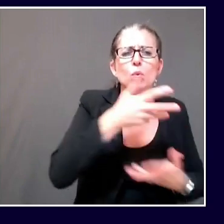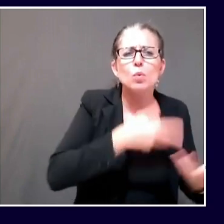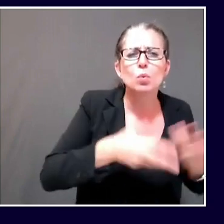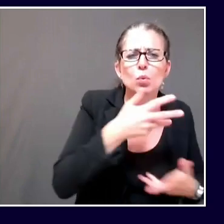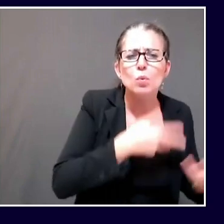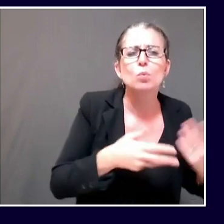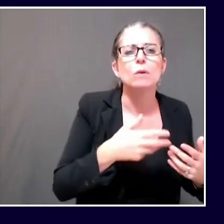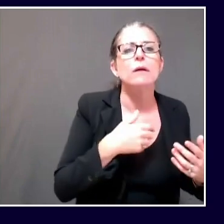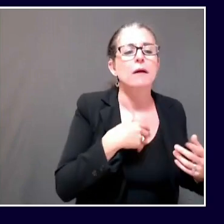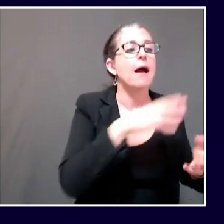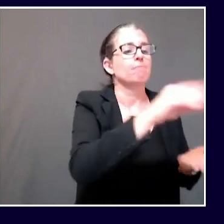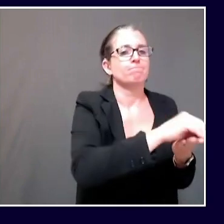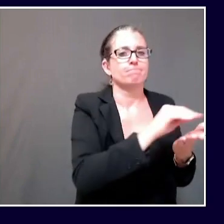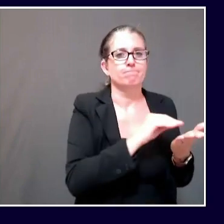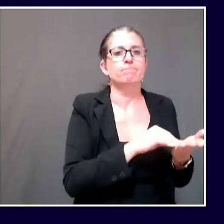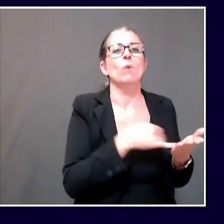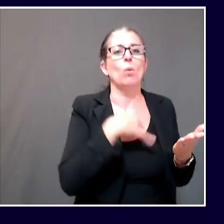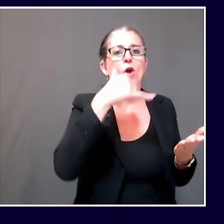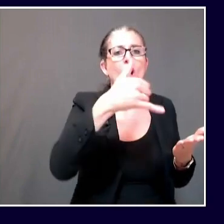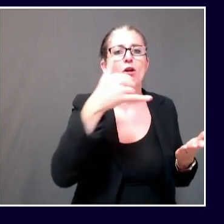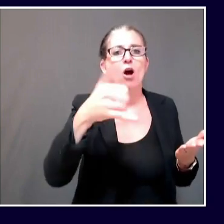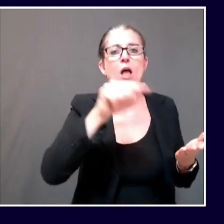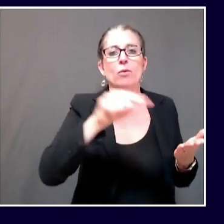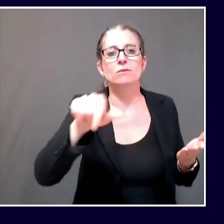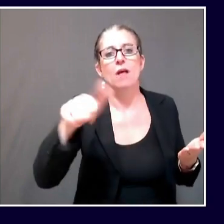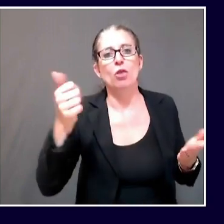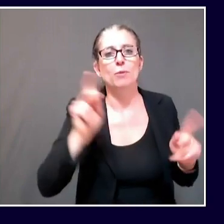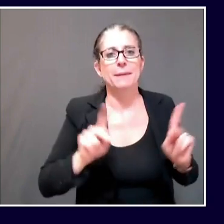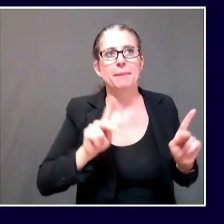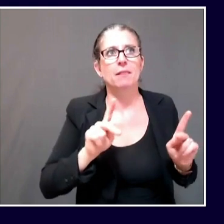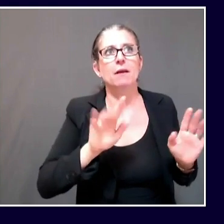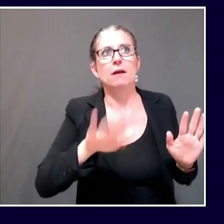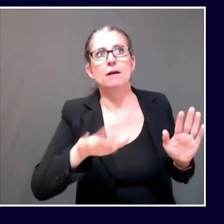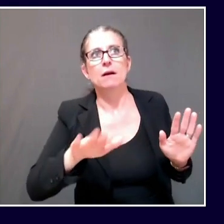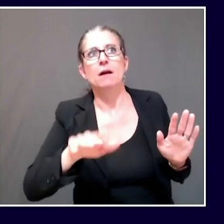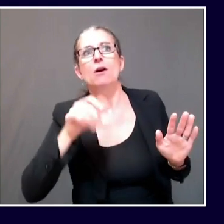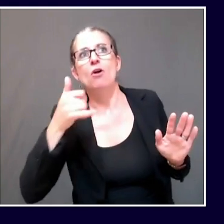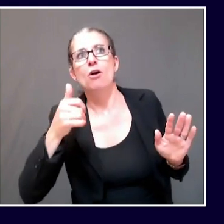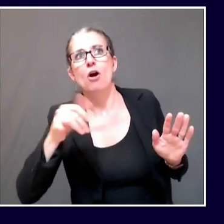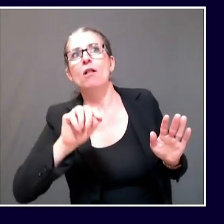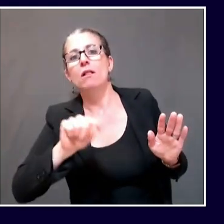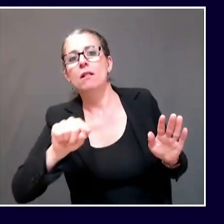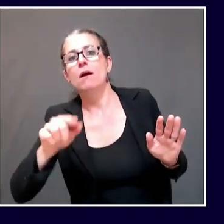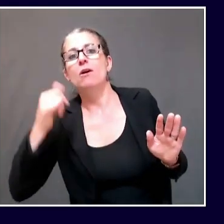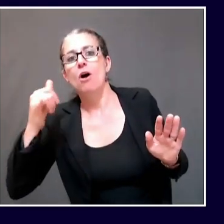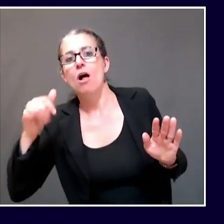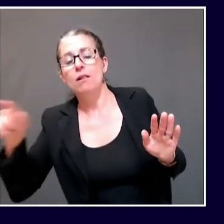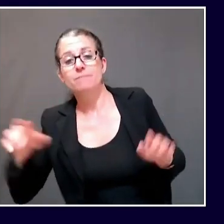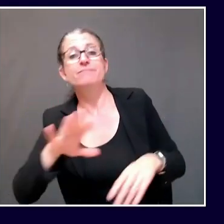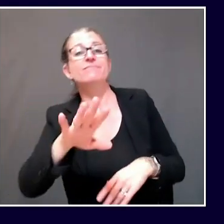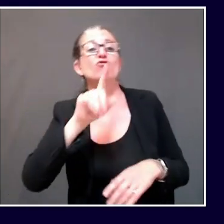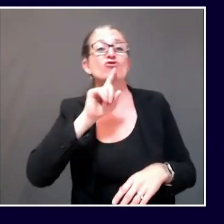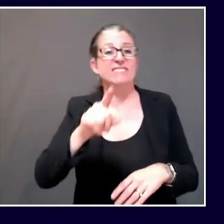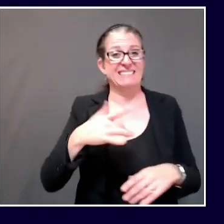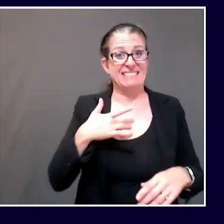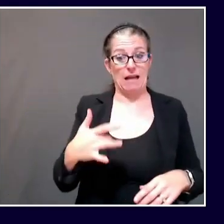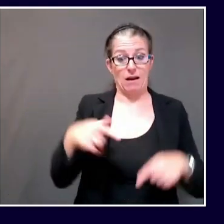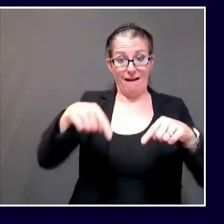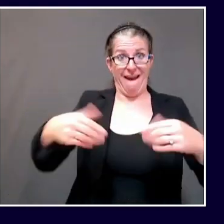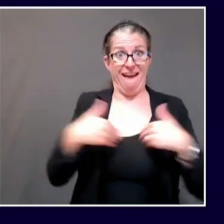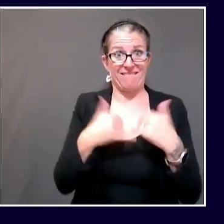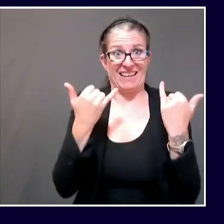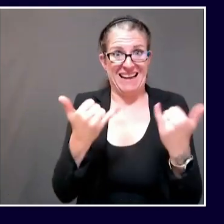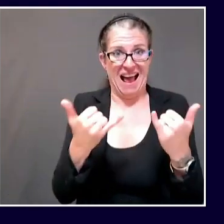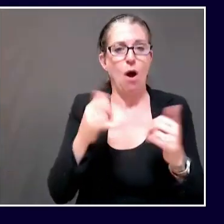from, so-called upstream analysis. And in this situation, a couple of days after the August 7th,